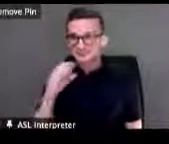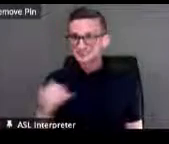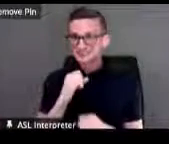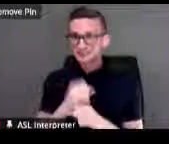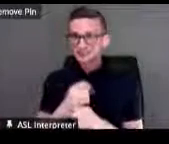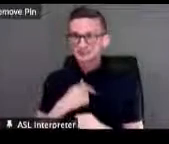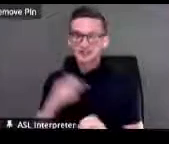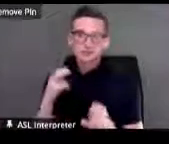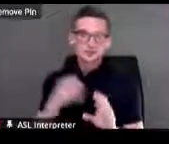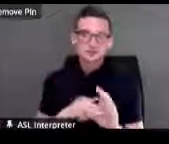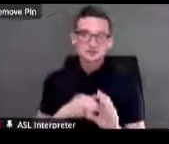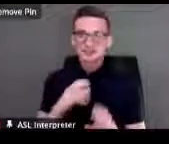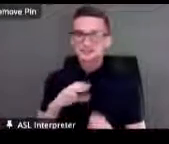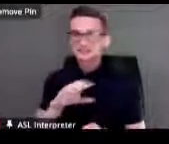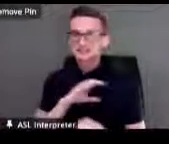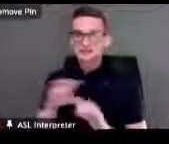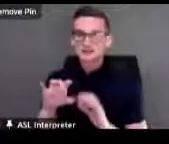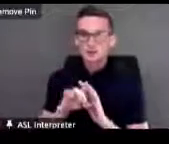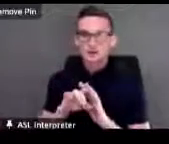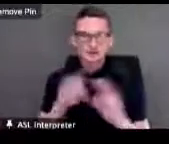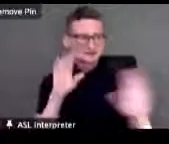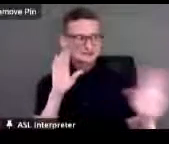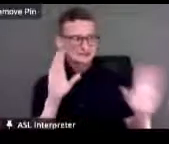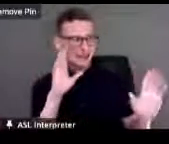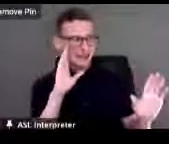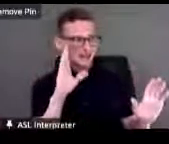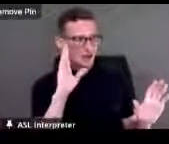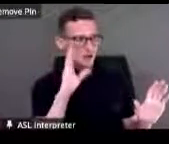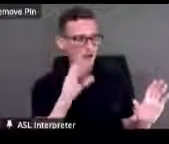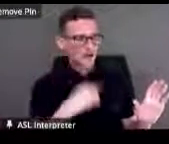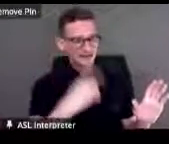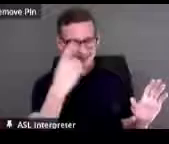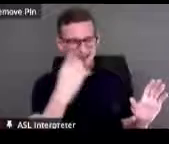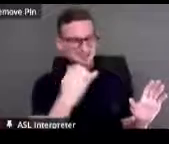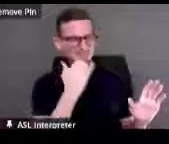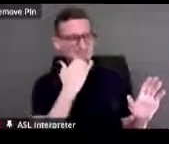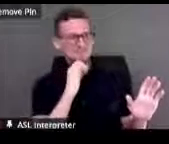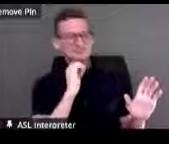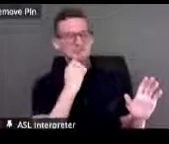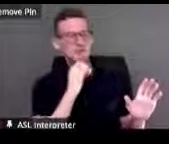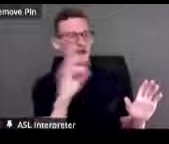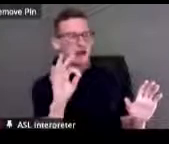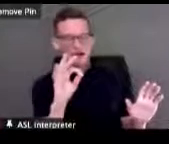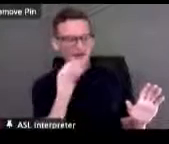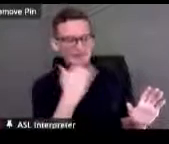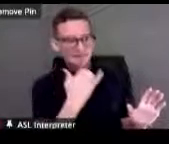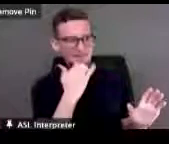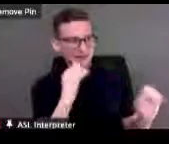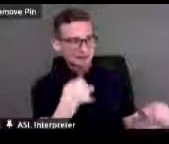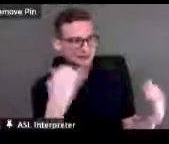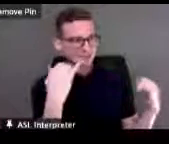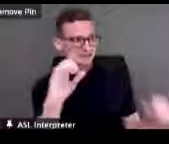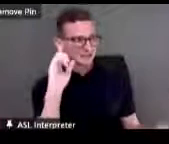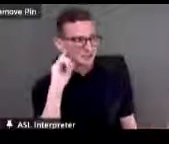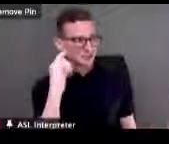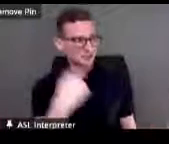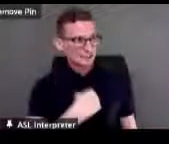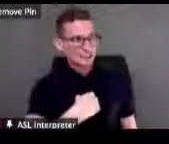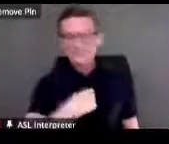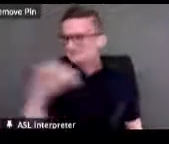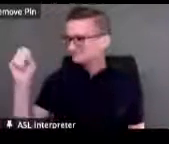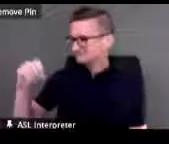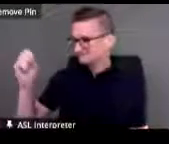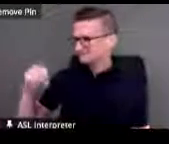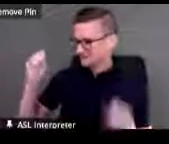appointed committee. Hello, I think I unmuted myself by mistake. Can you still hear me? We sure